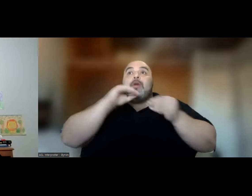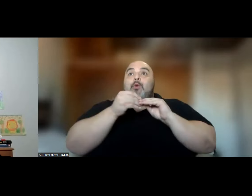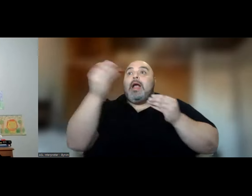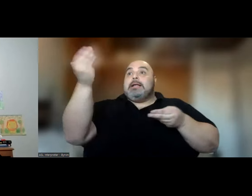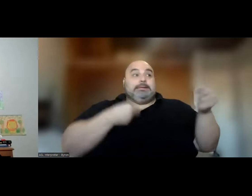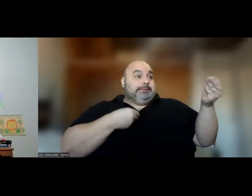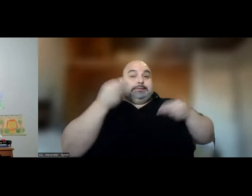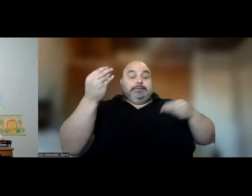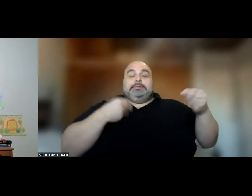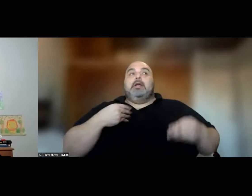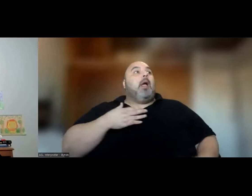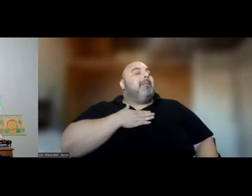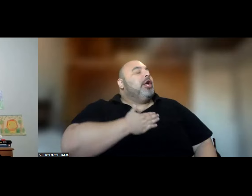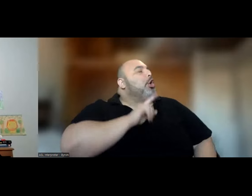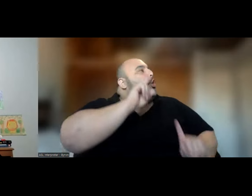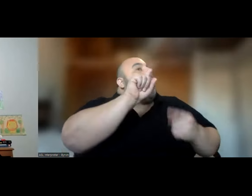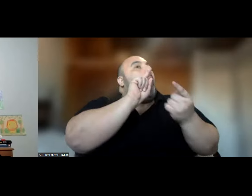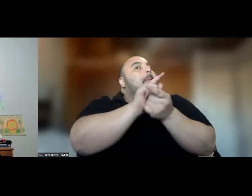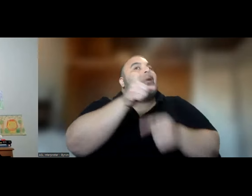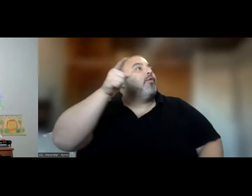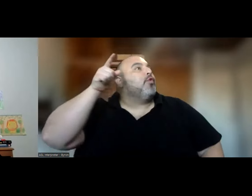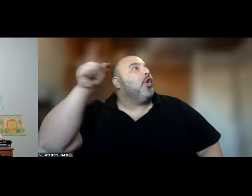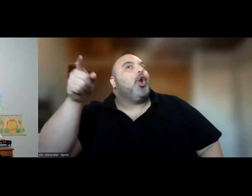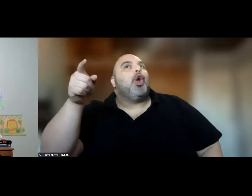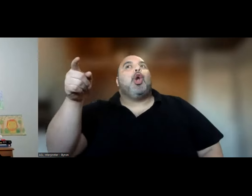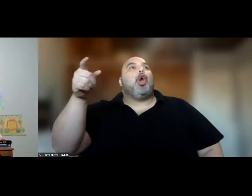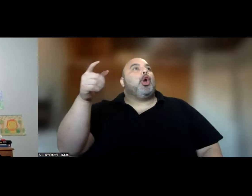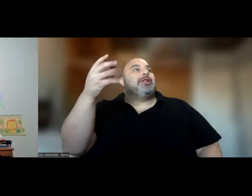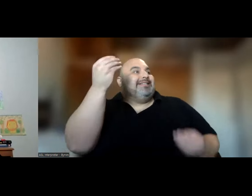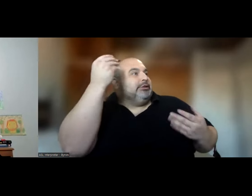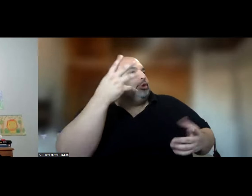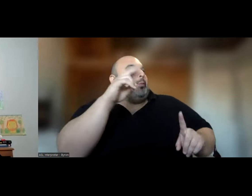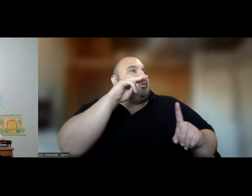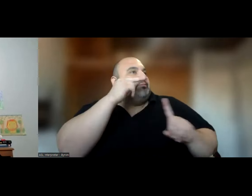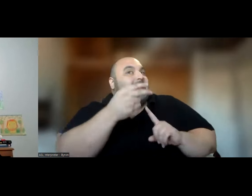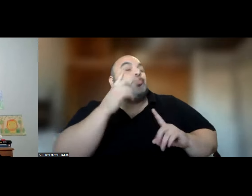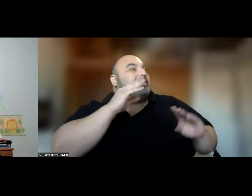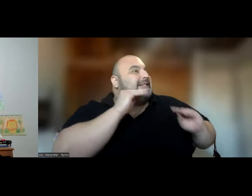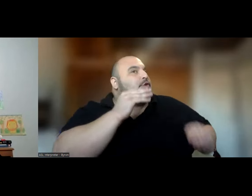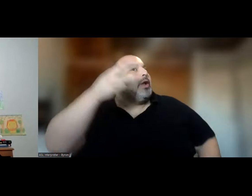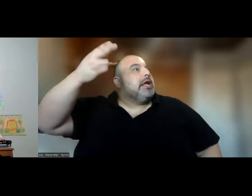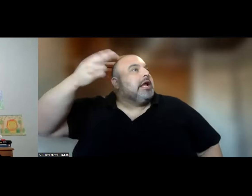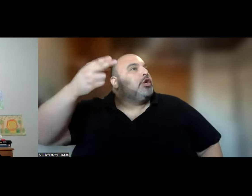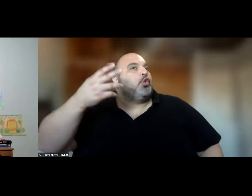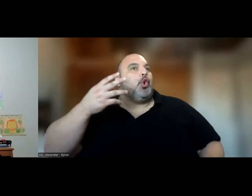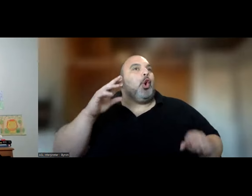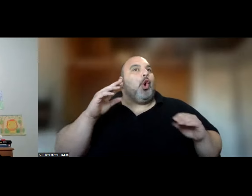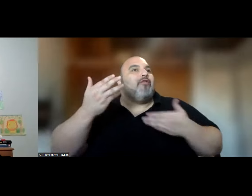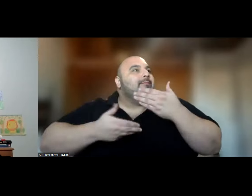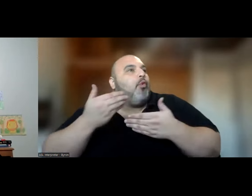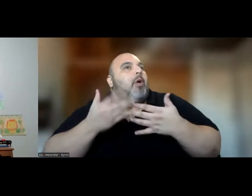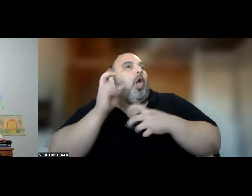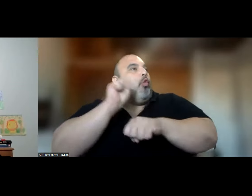go meet with Catherine, get her perspective, let her teach you some of the history of the movement and work